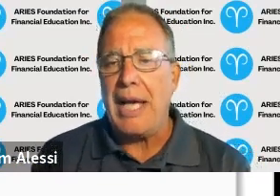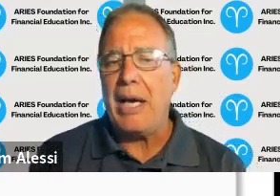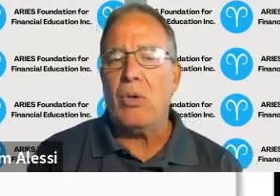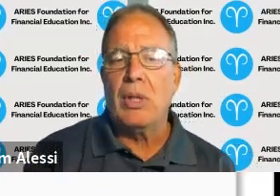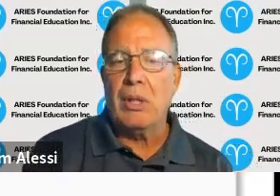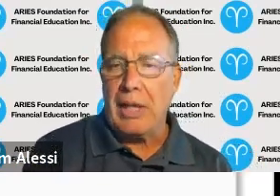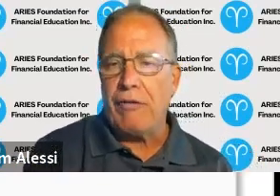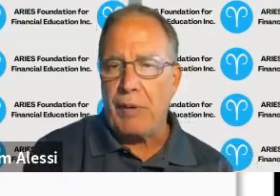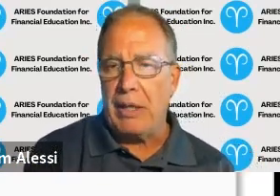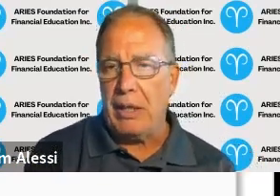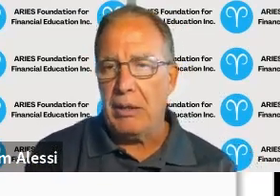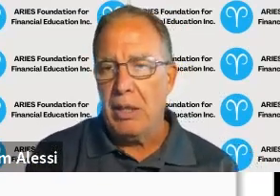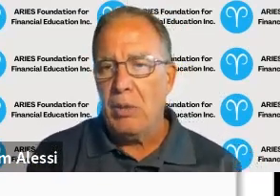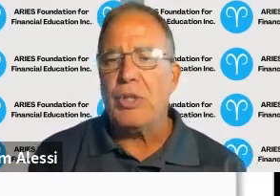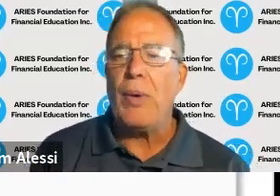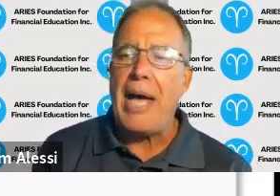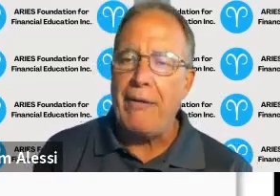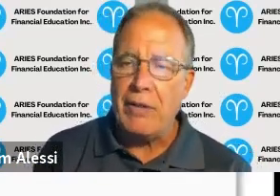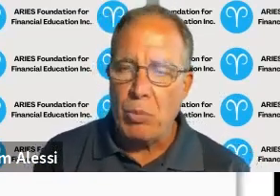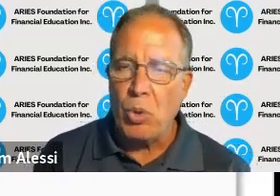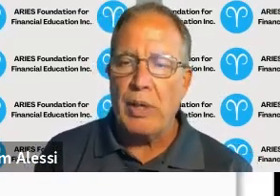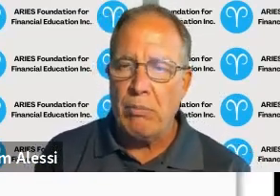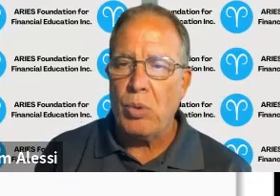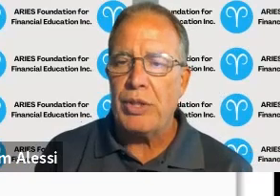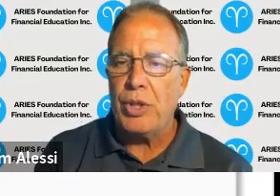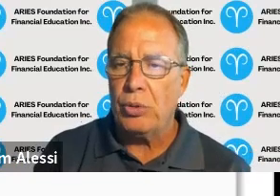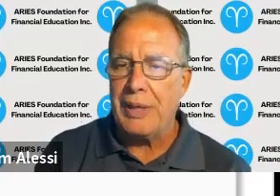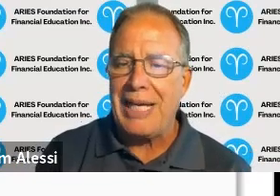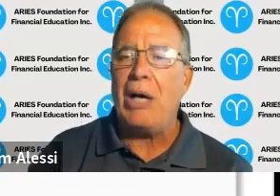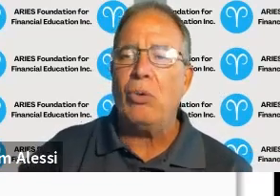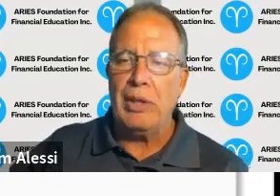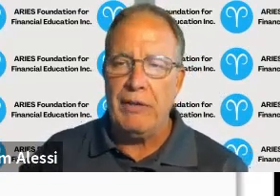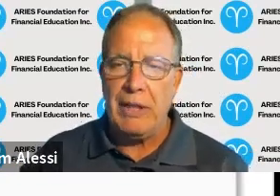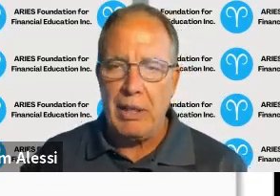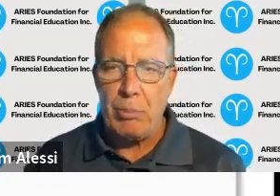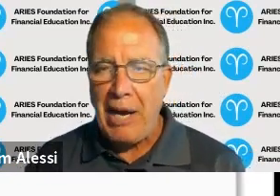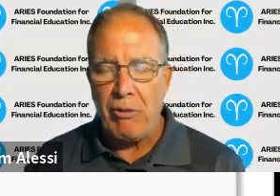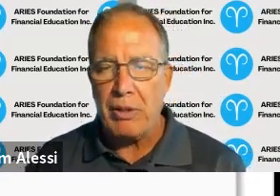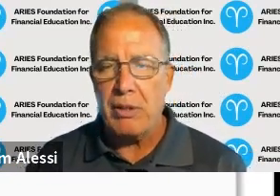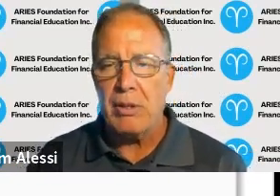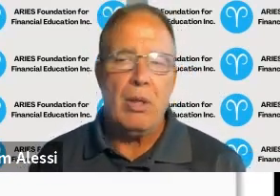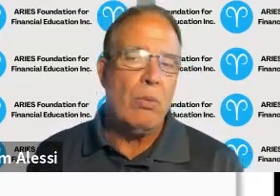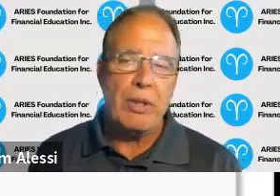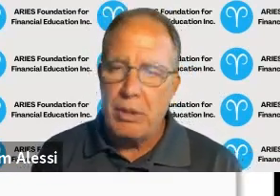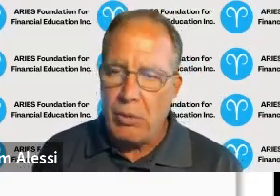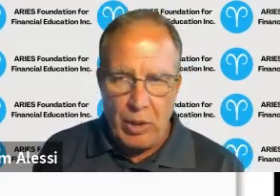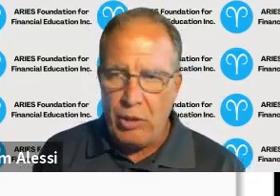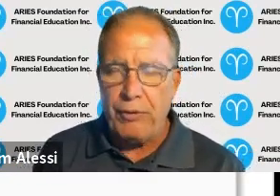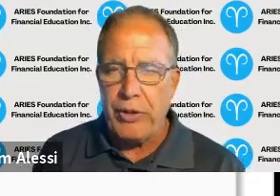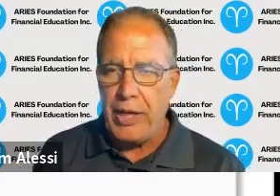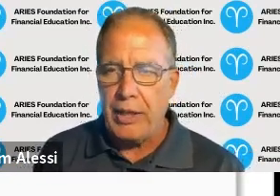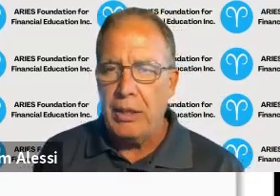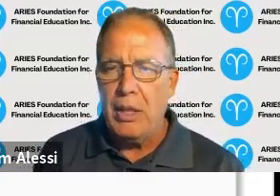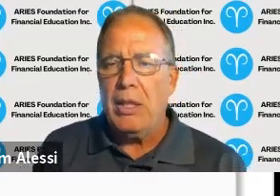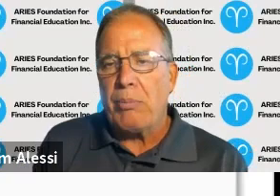are now life-threatening. What you have is more and more children outliving their parents, which is a